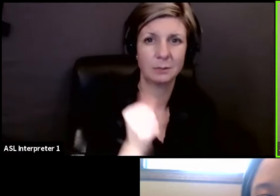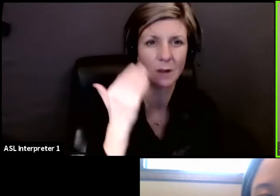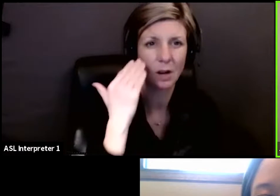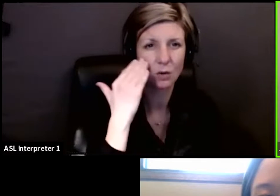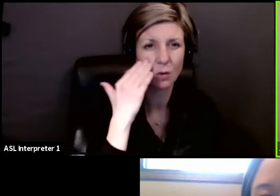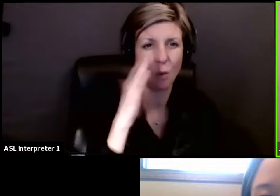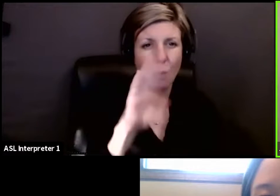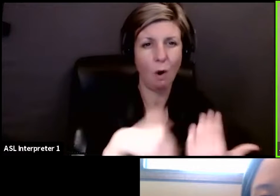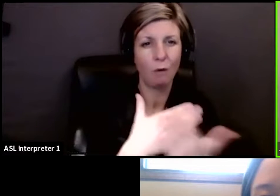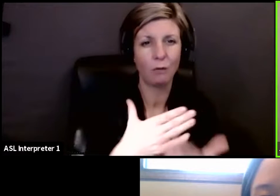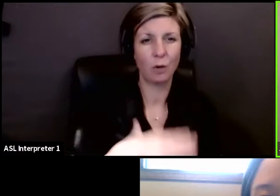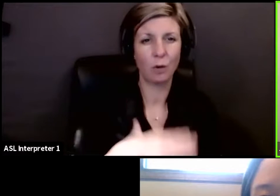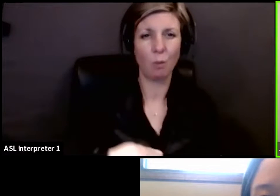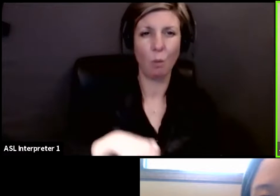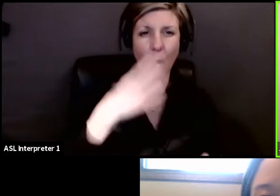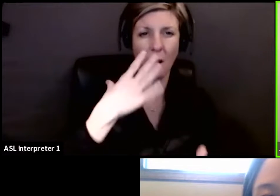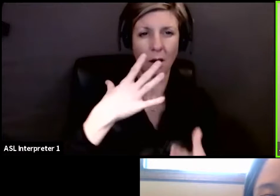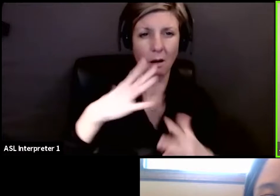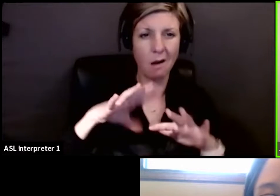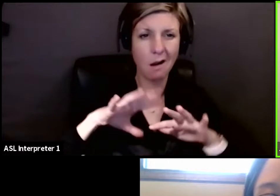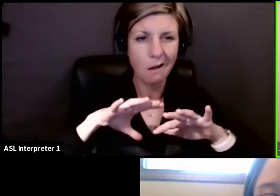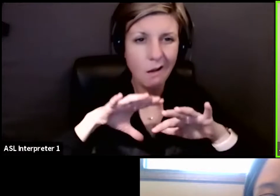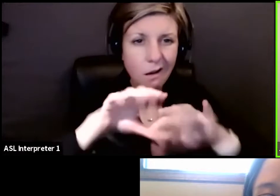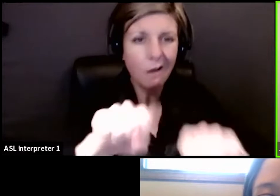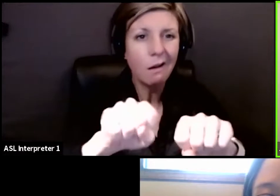it, uh, of